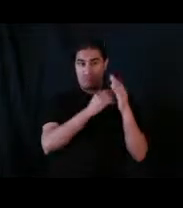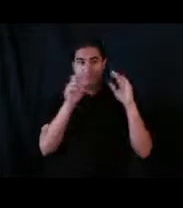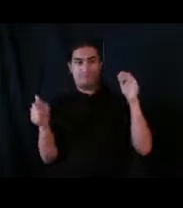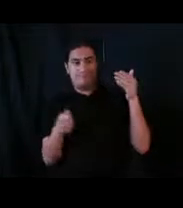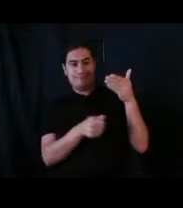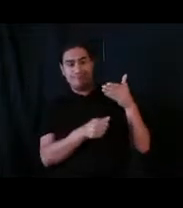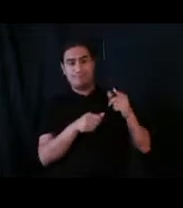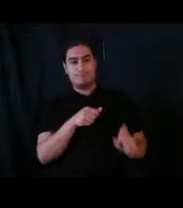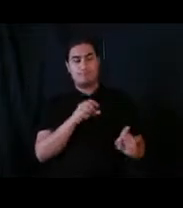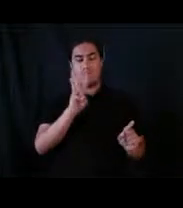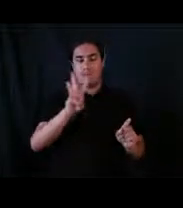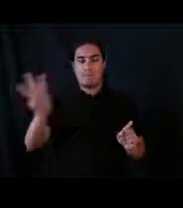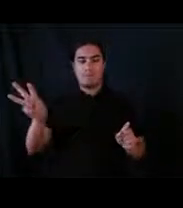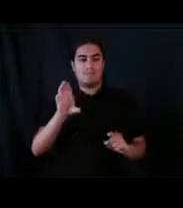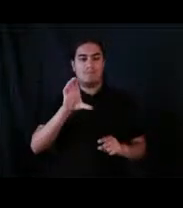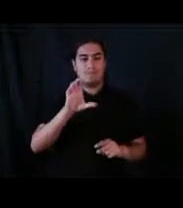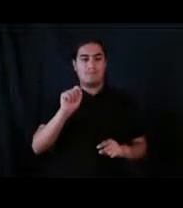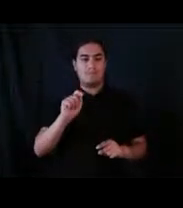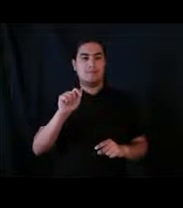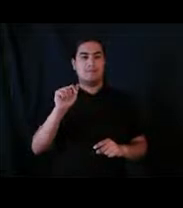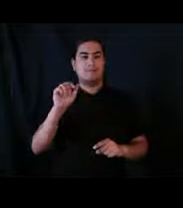our website at catc.ca.gov